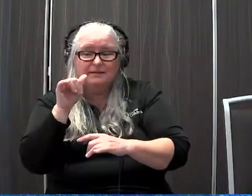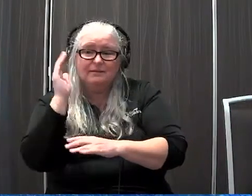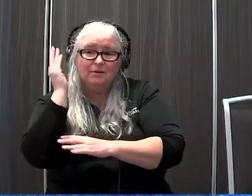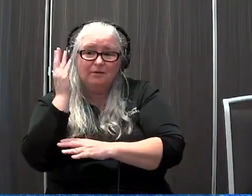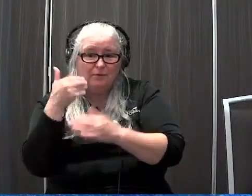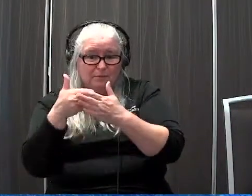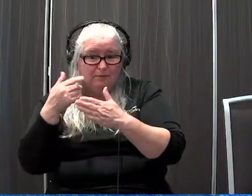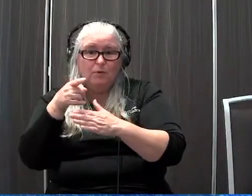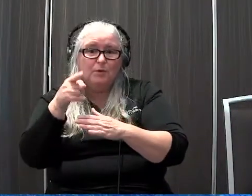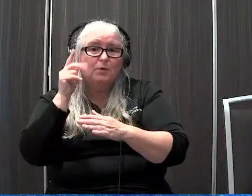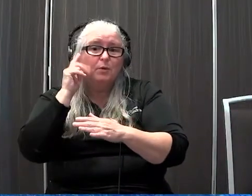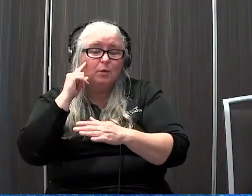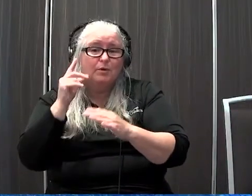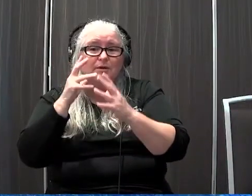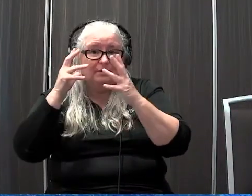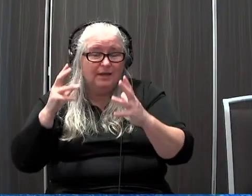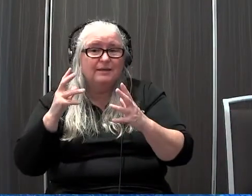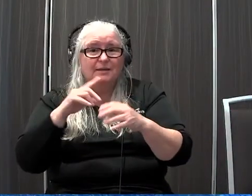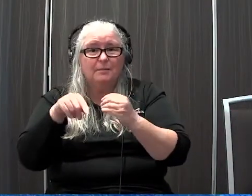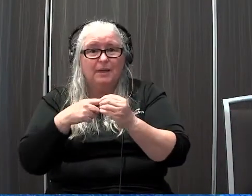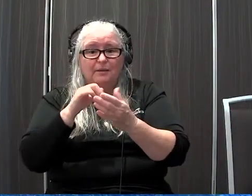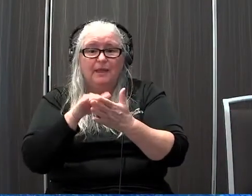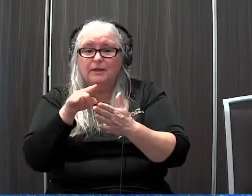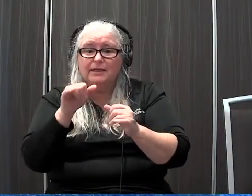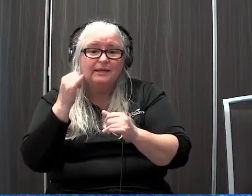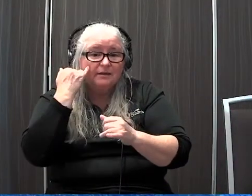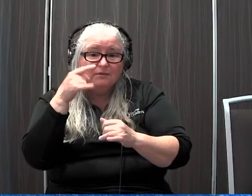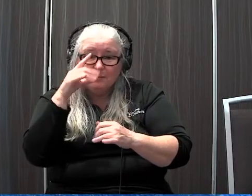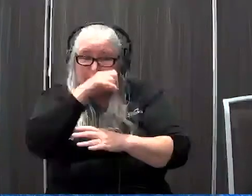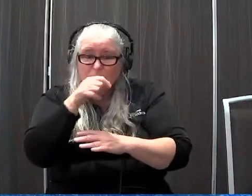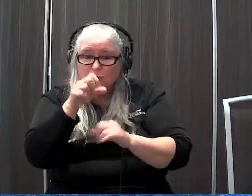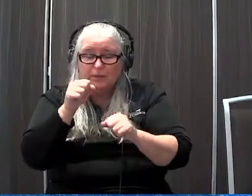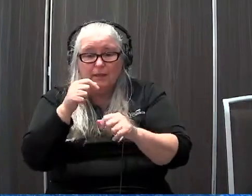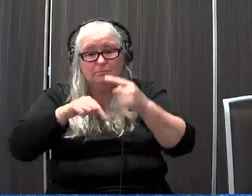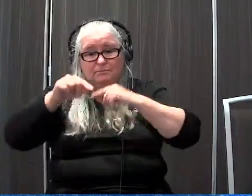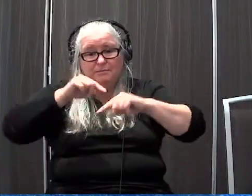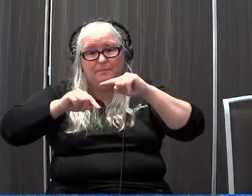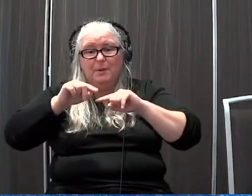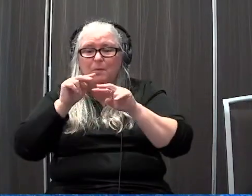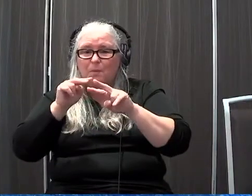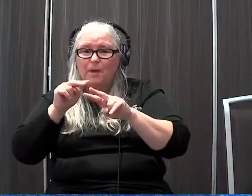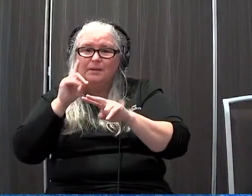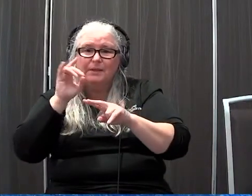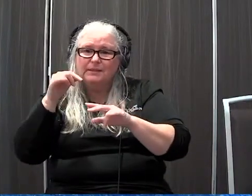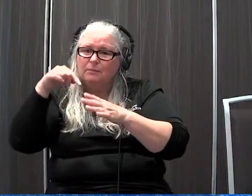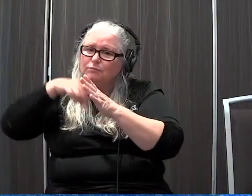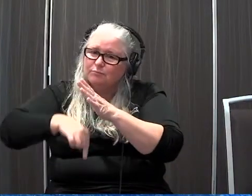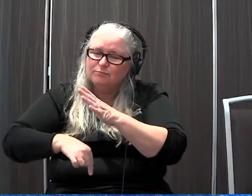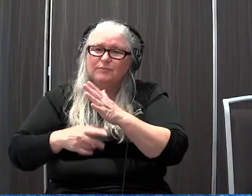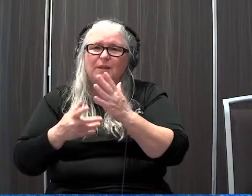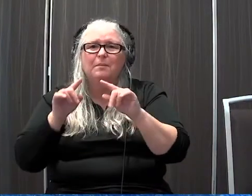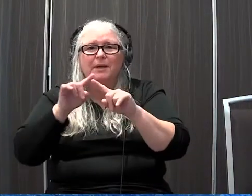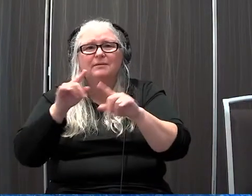that, I would highly recommend watching the recording, because they're going to go much more in depth than I'm able to right now. Basically, vestibular